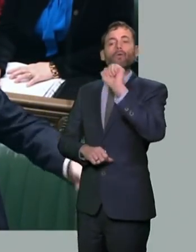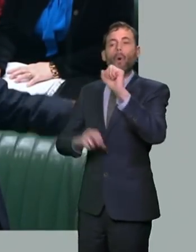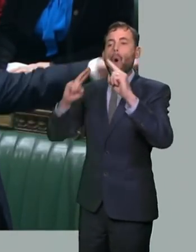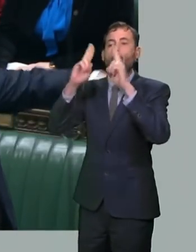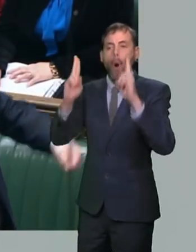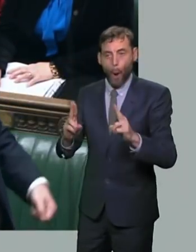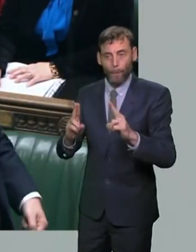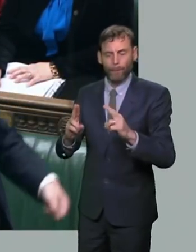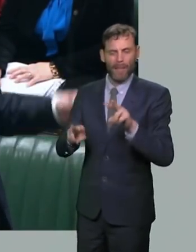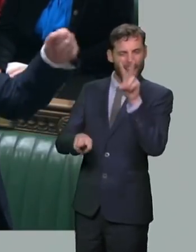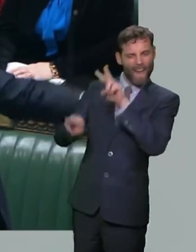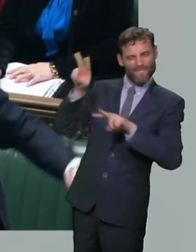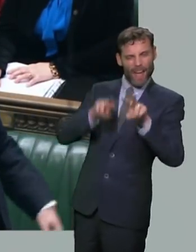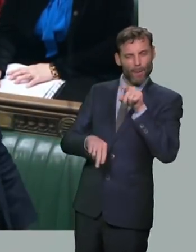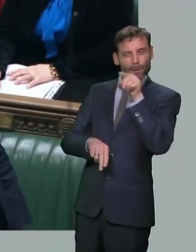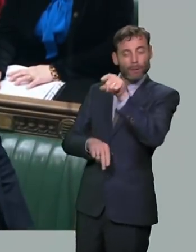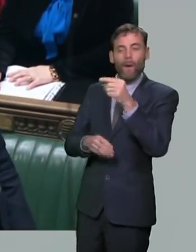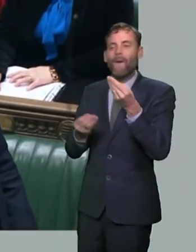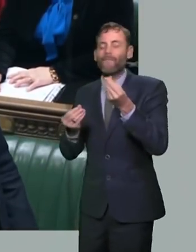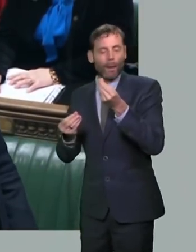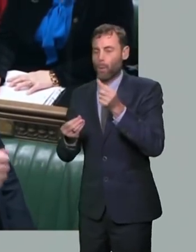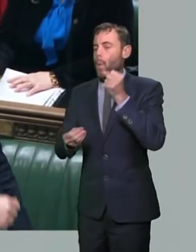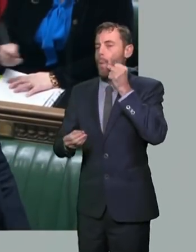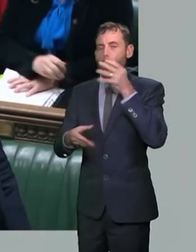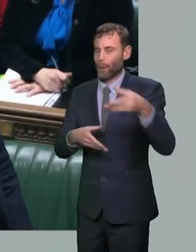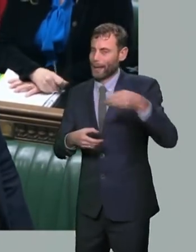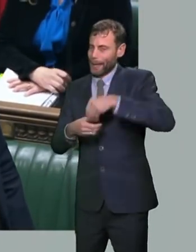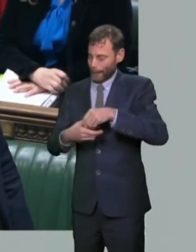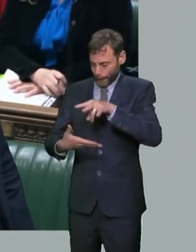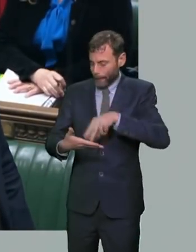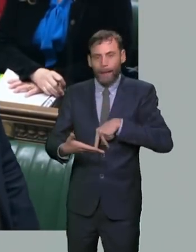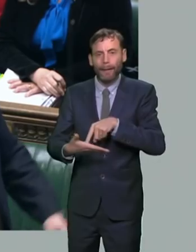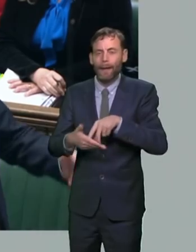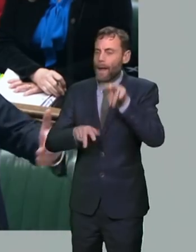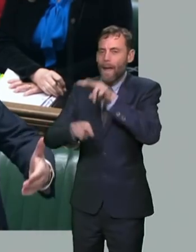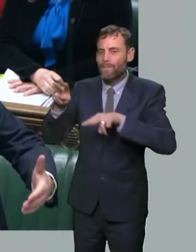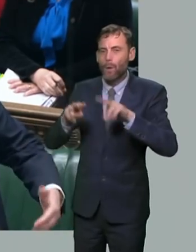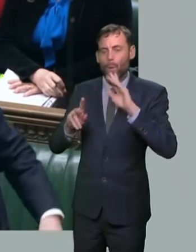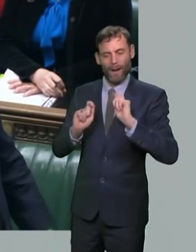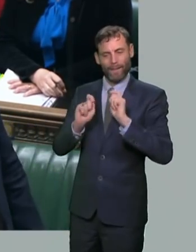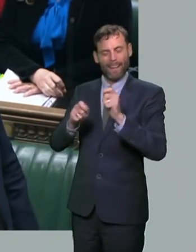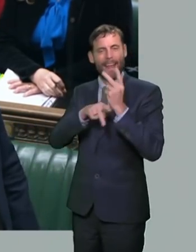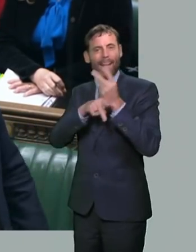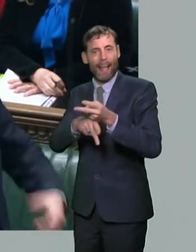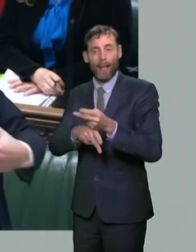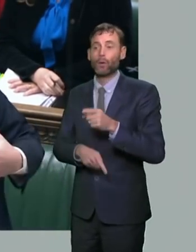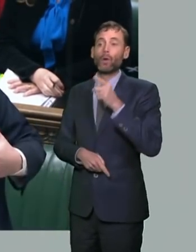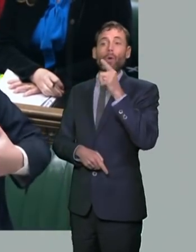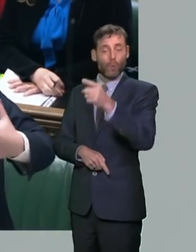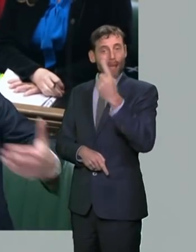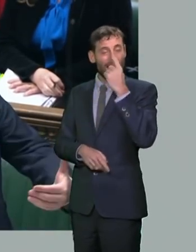home as part of your assets if you and your spouse are living here. And number two, Mr. Speaker, you can have a deferred payments